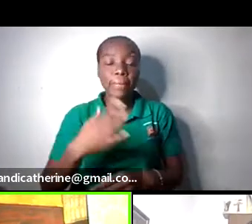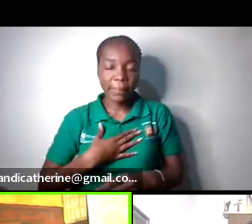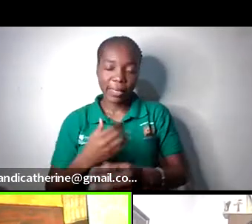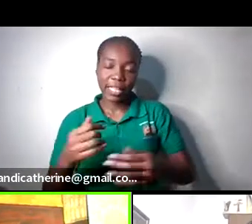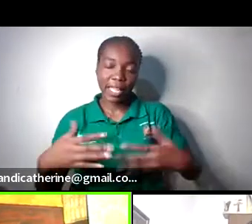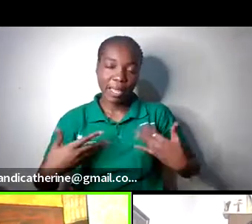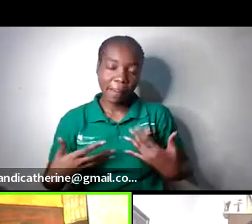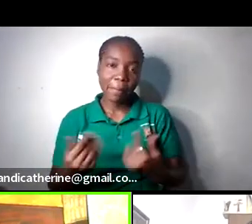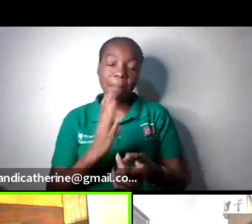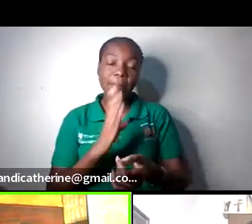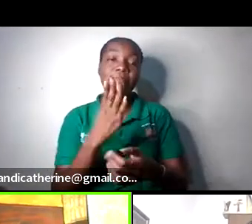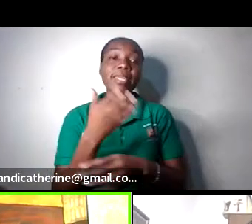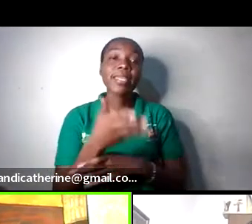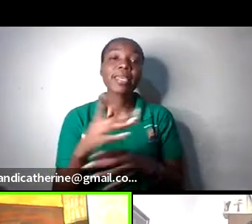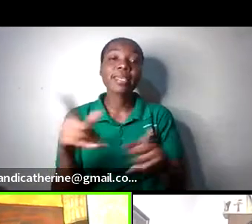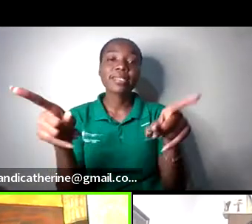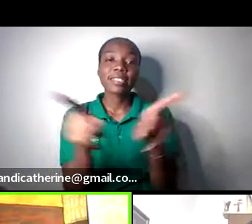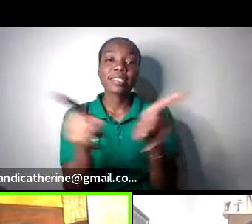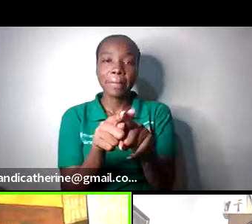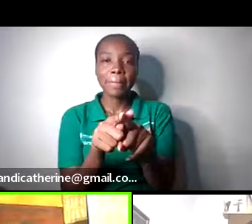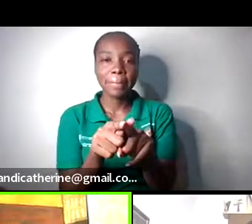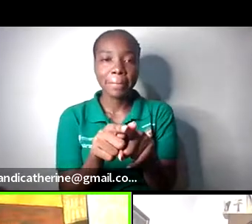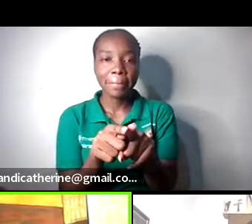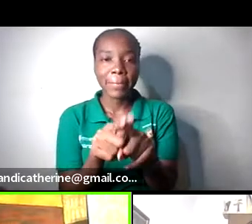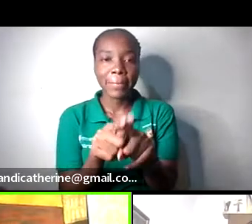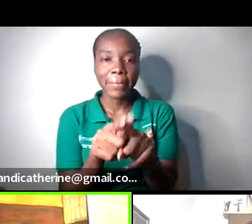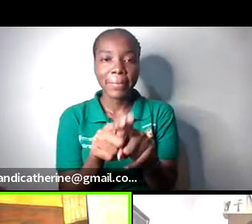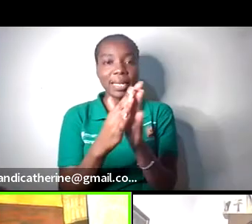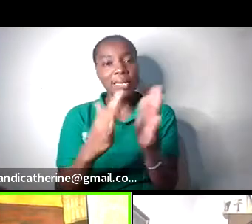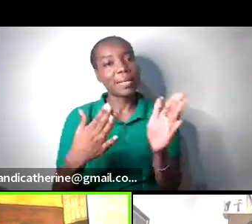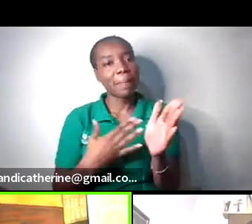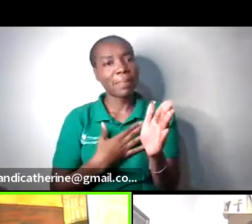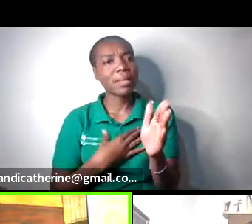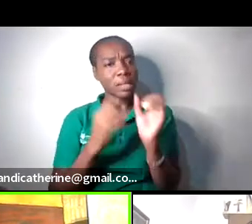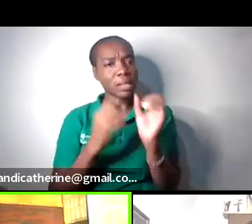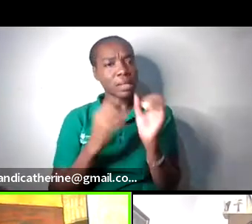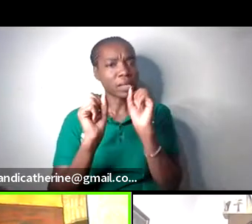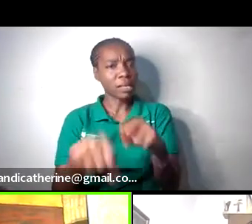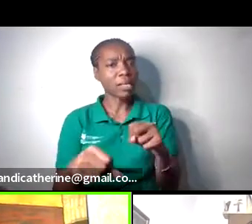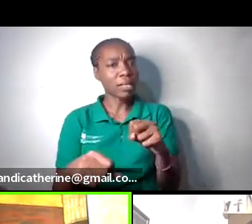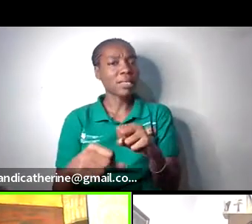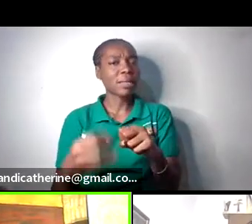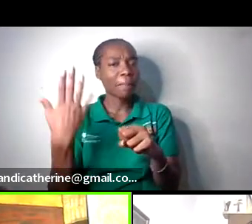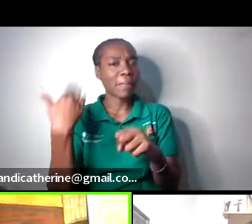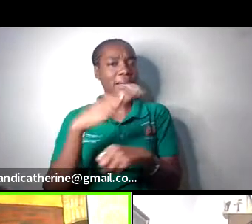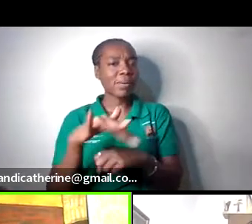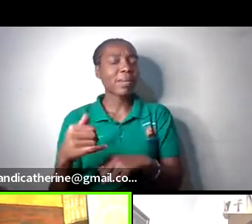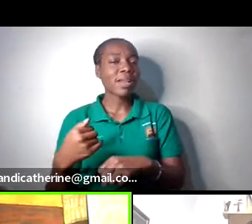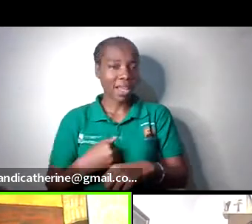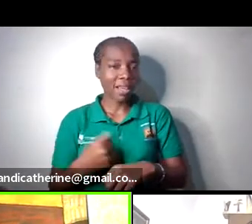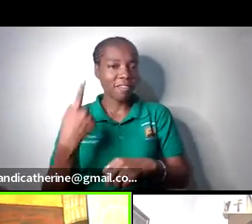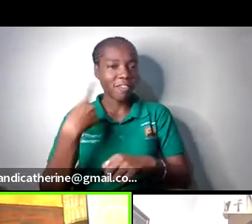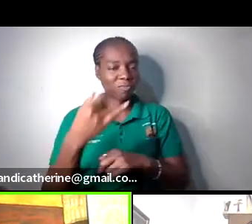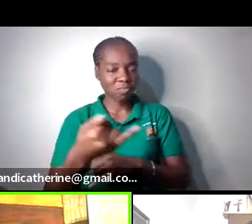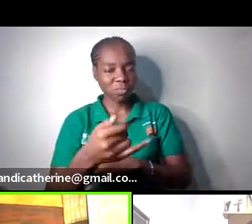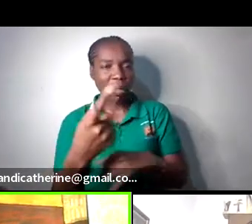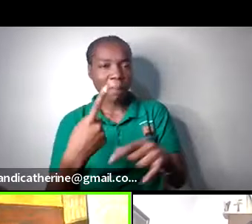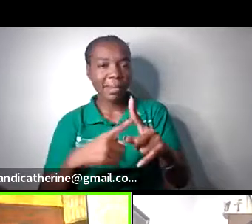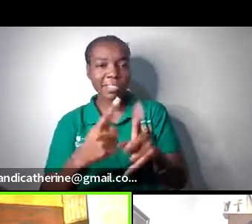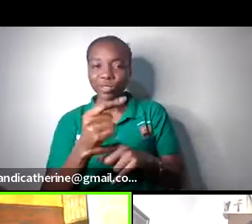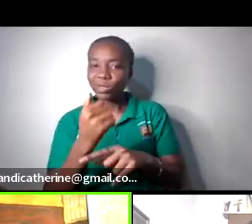well. I have, of course, my background in architecture, like you have said, being the first profession